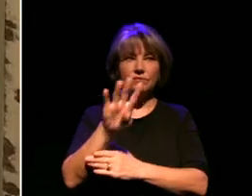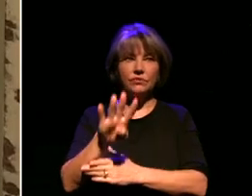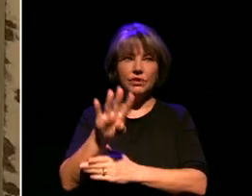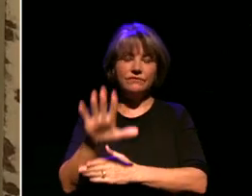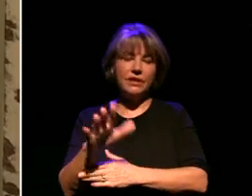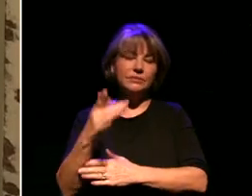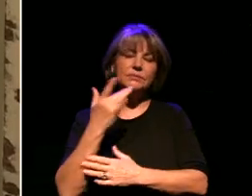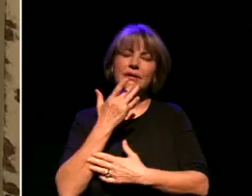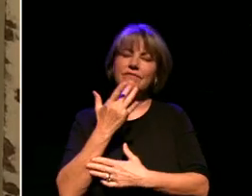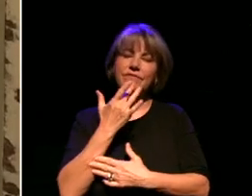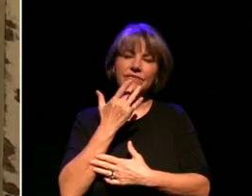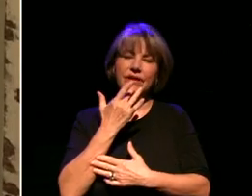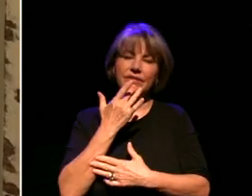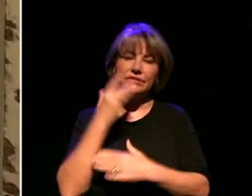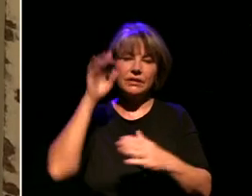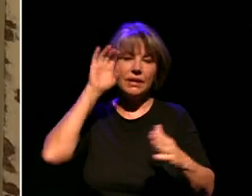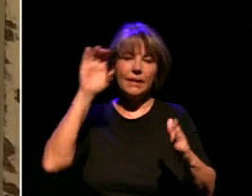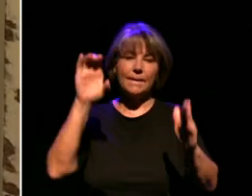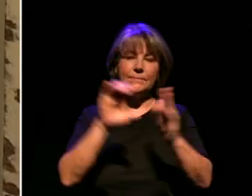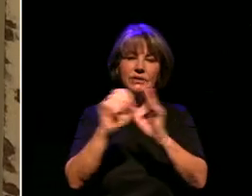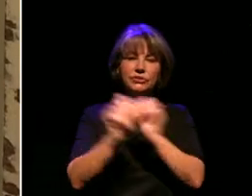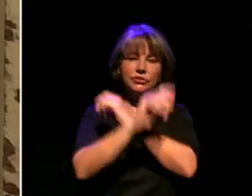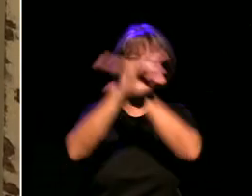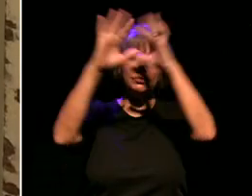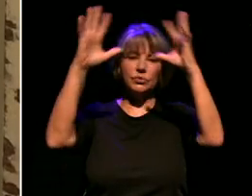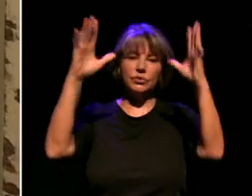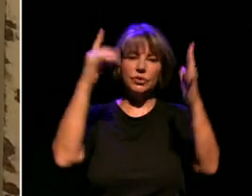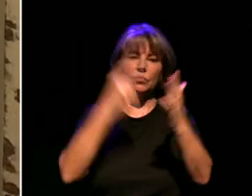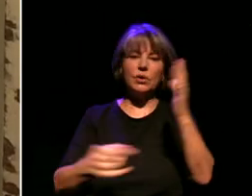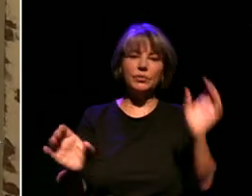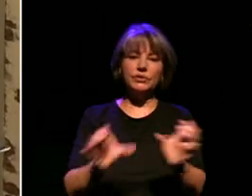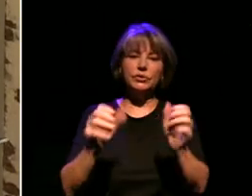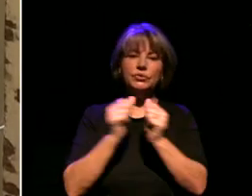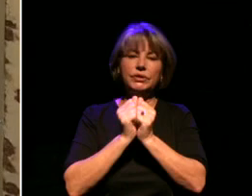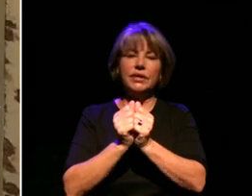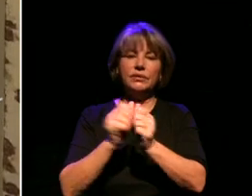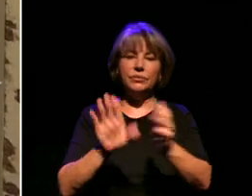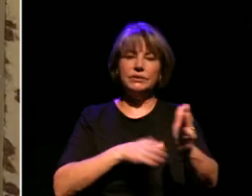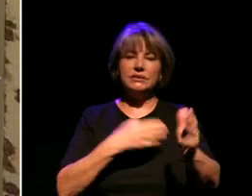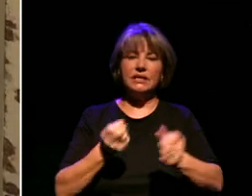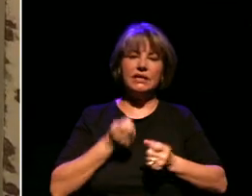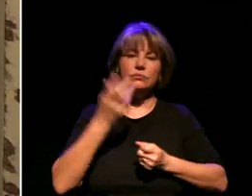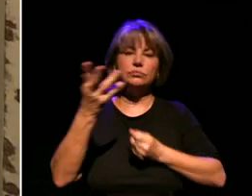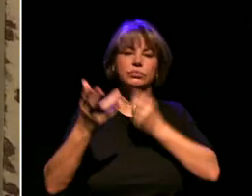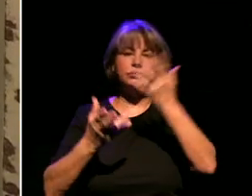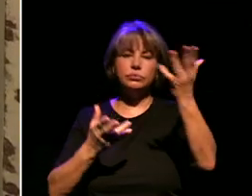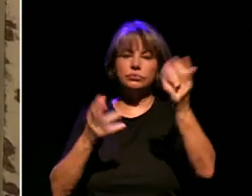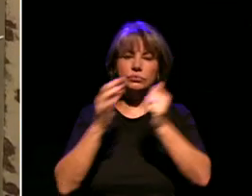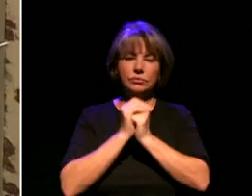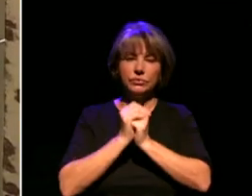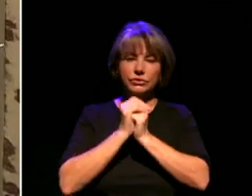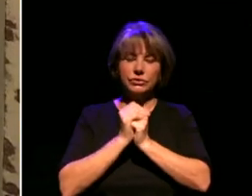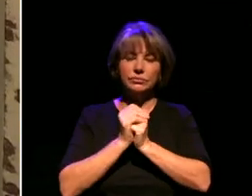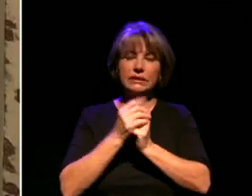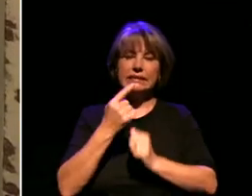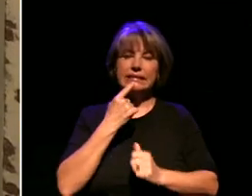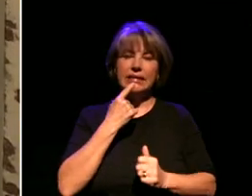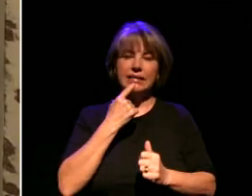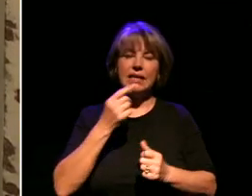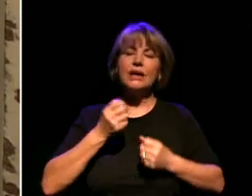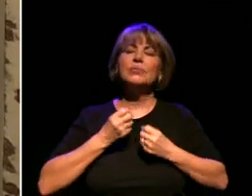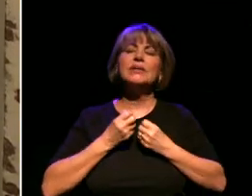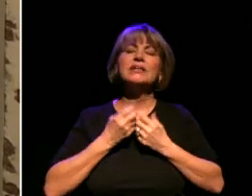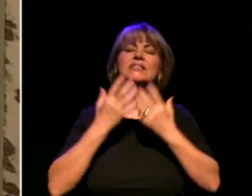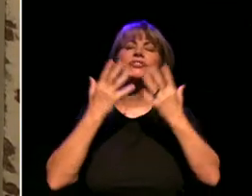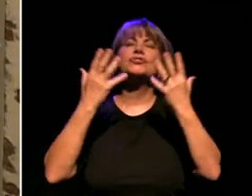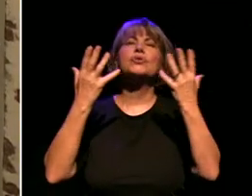one of my favorite pictures of what we get to do together as we sing and worship. And this is what it says. I will extol you,